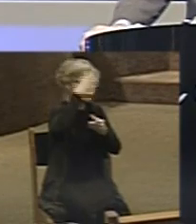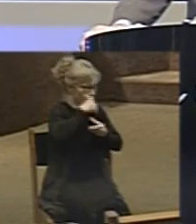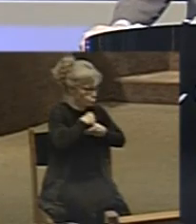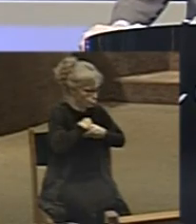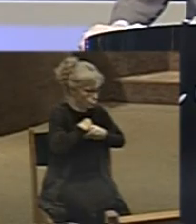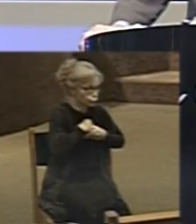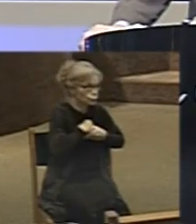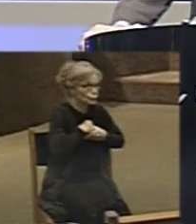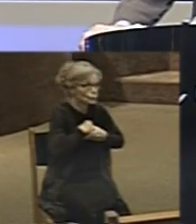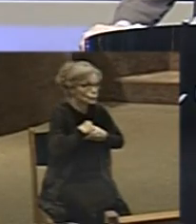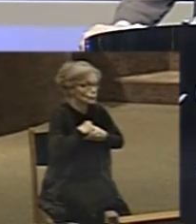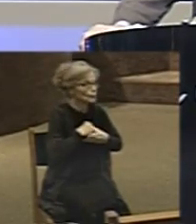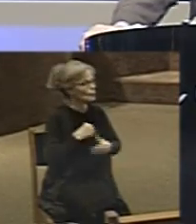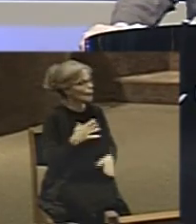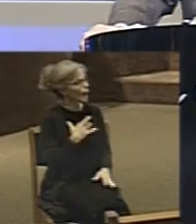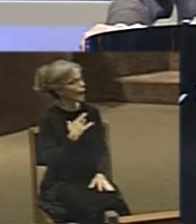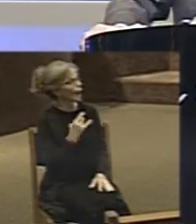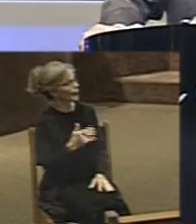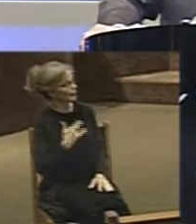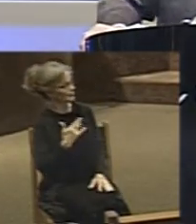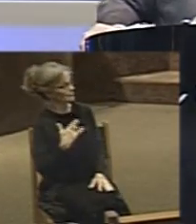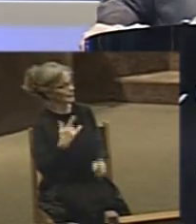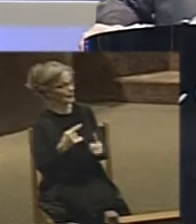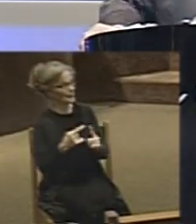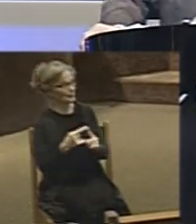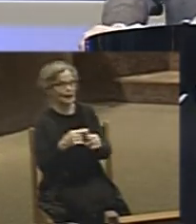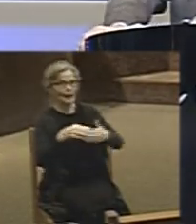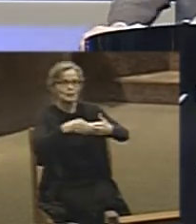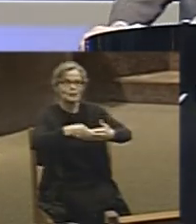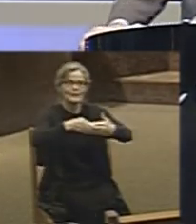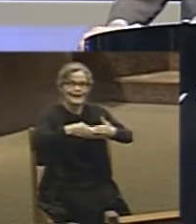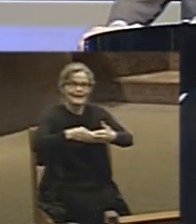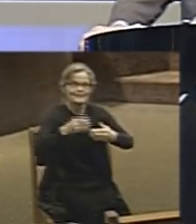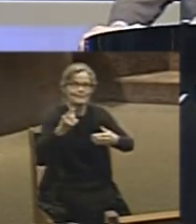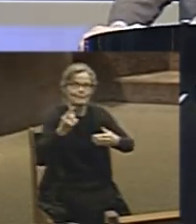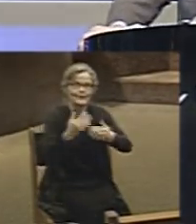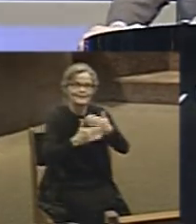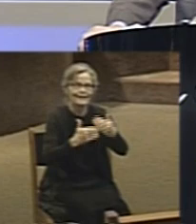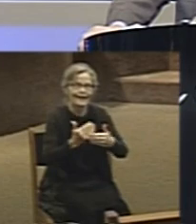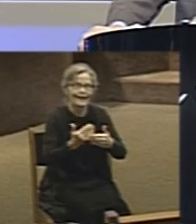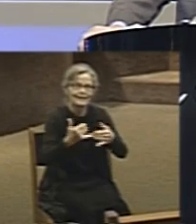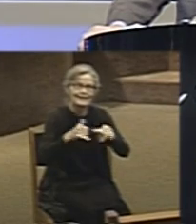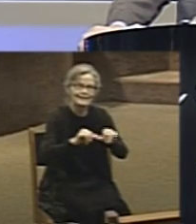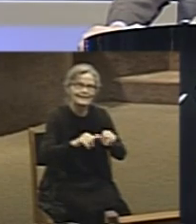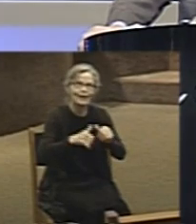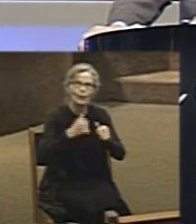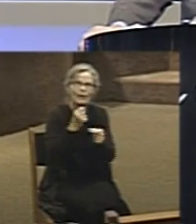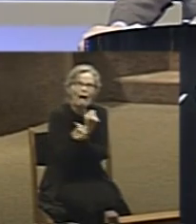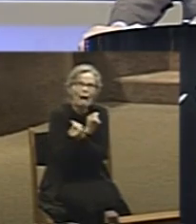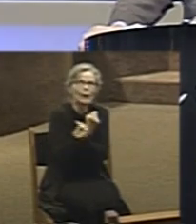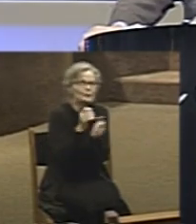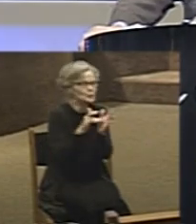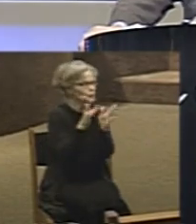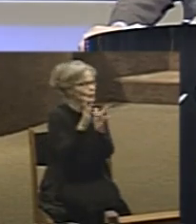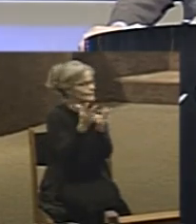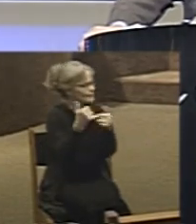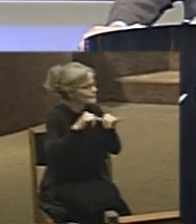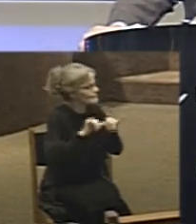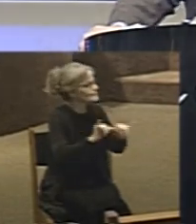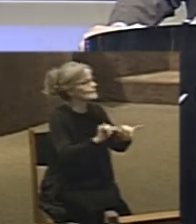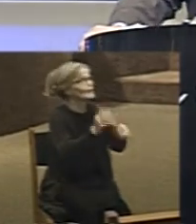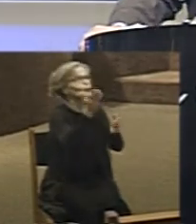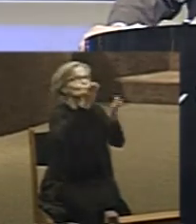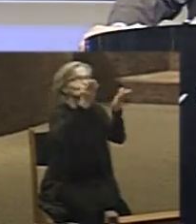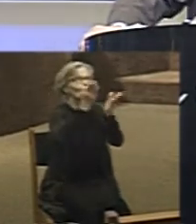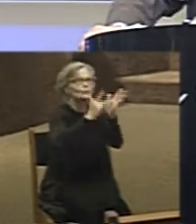I like the feeling I get when I shake somebody's hand that's still living by the same Bible they were living by